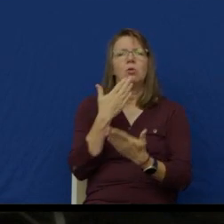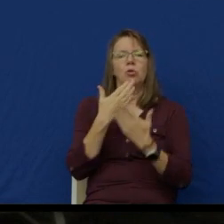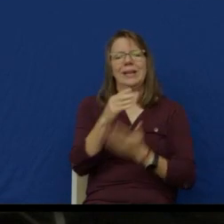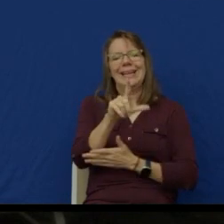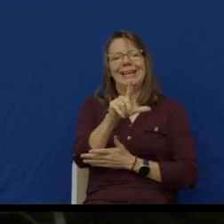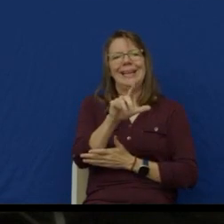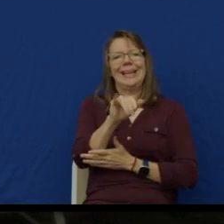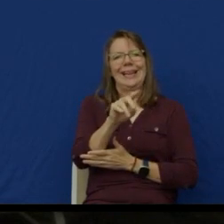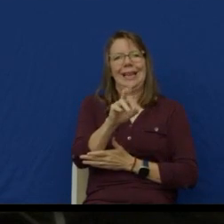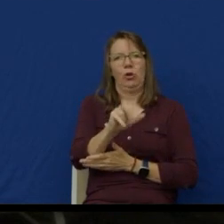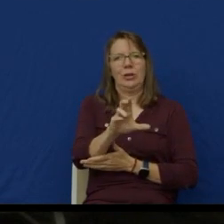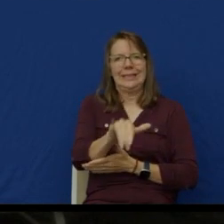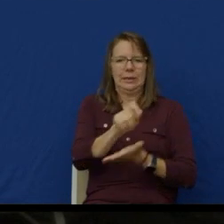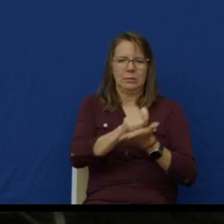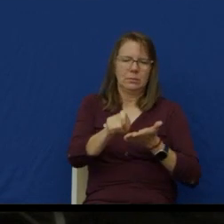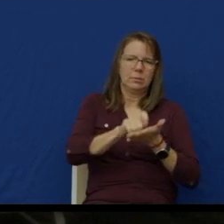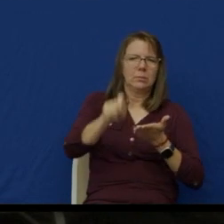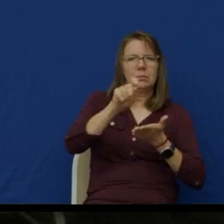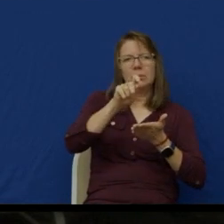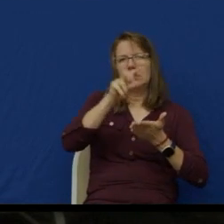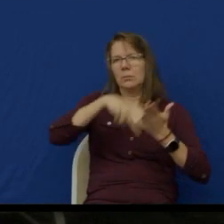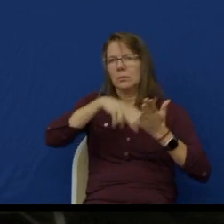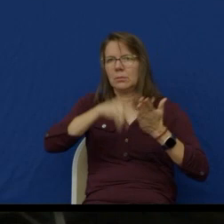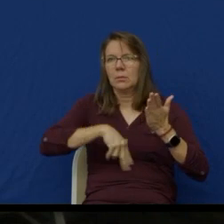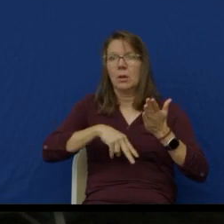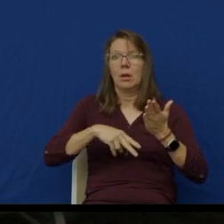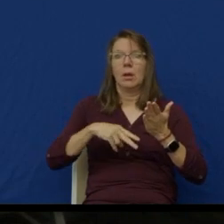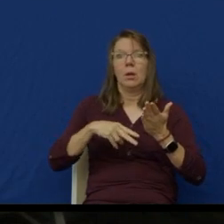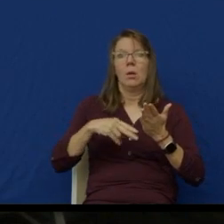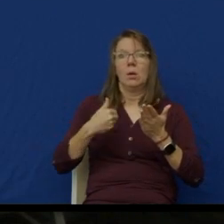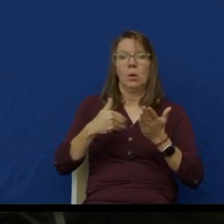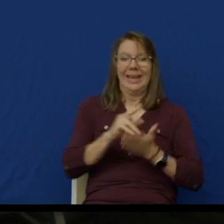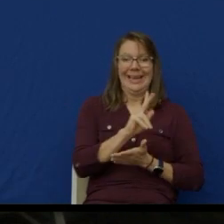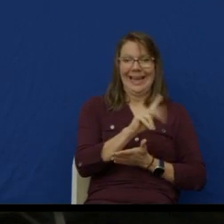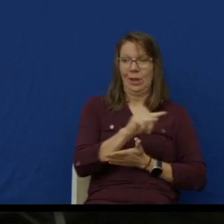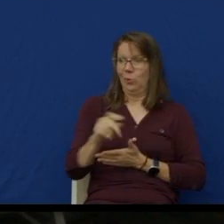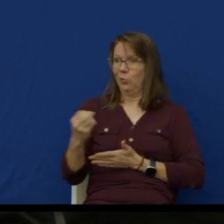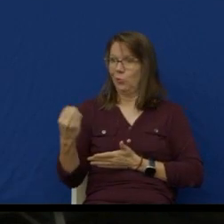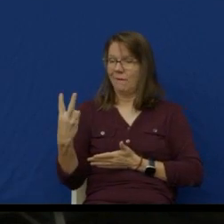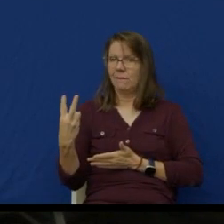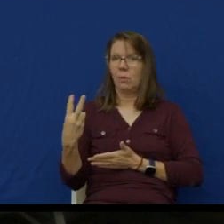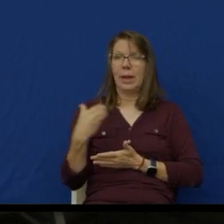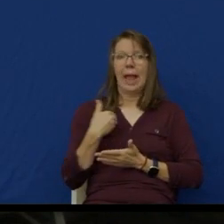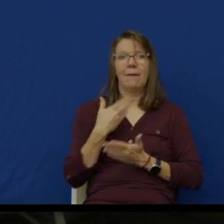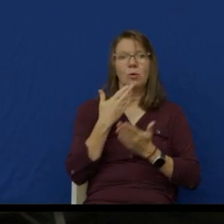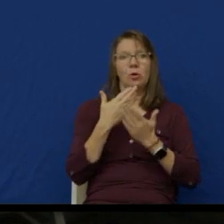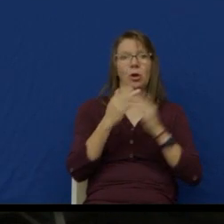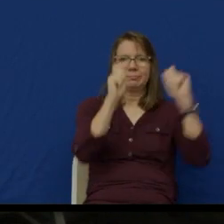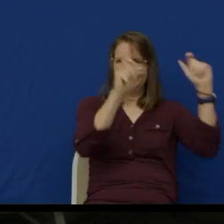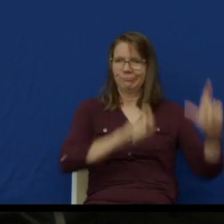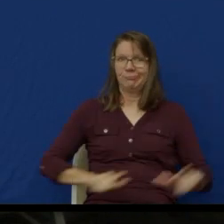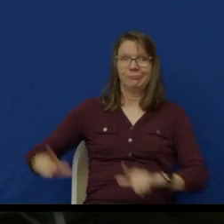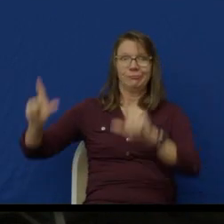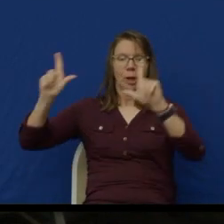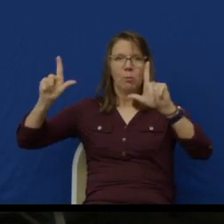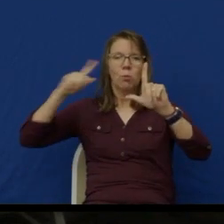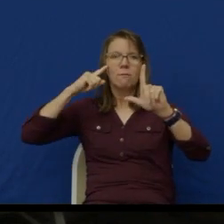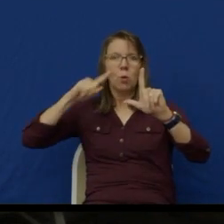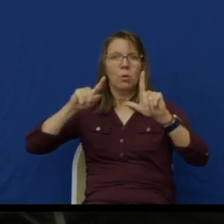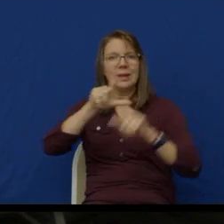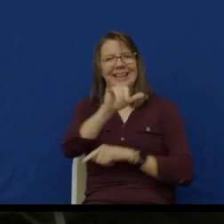that part of having a great literacy, K-12 literacy framework here in Kentucky, that we have a